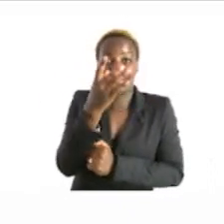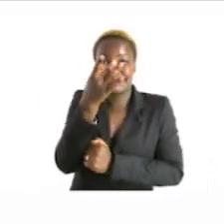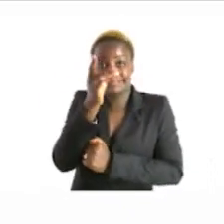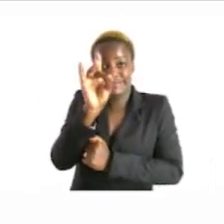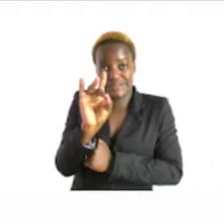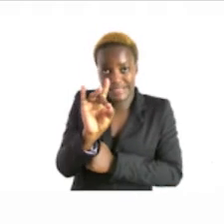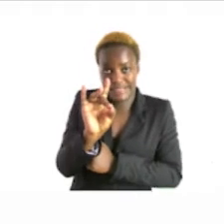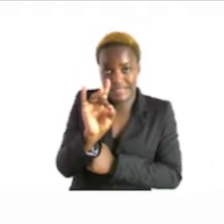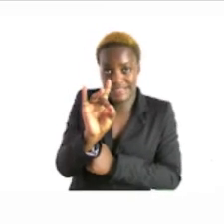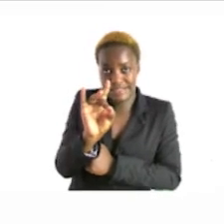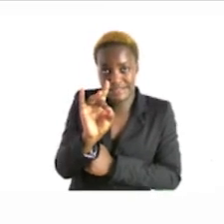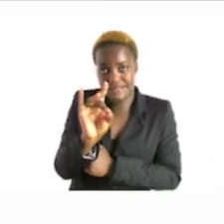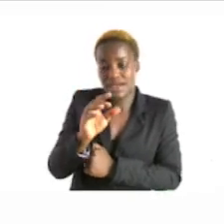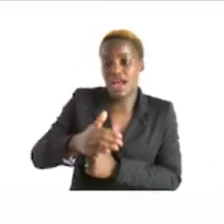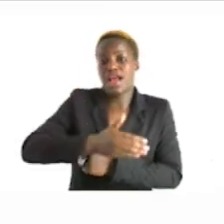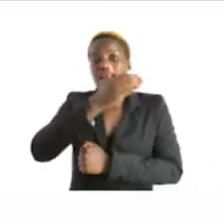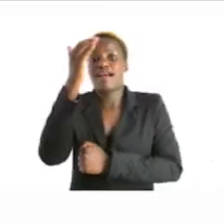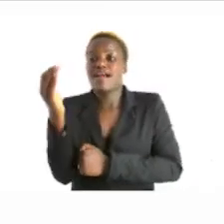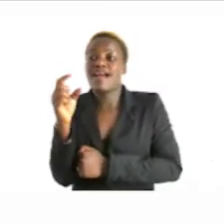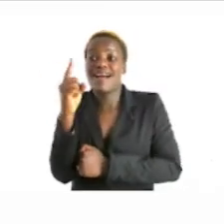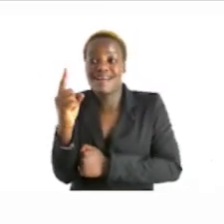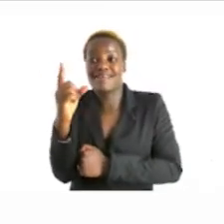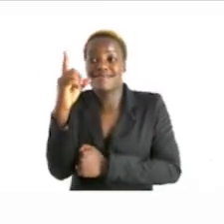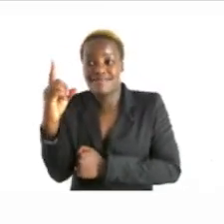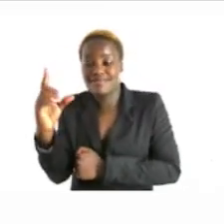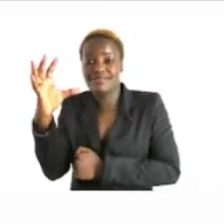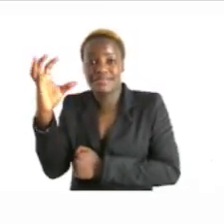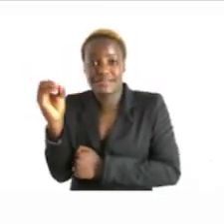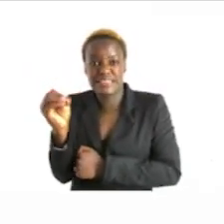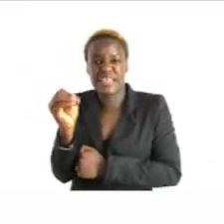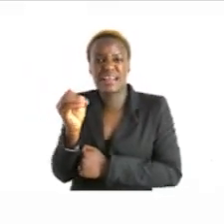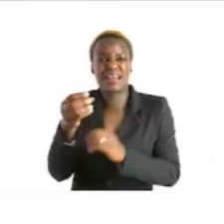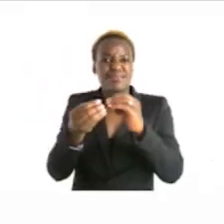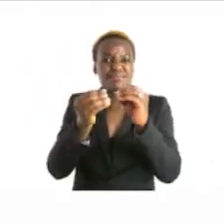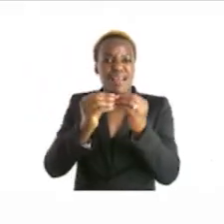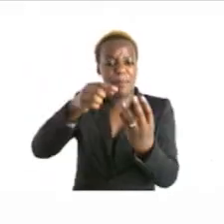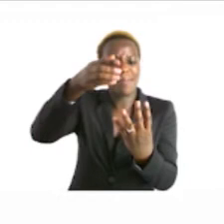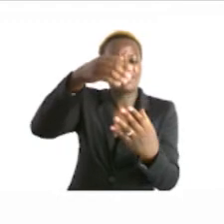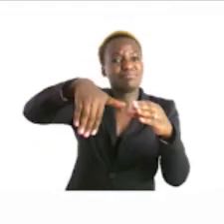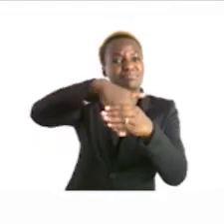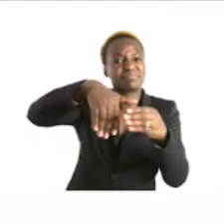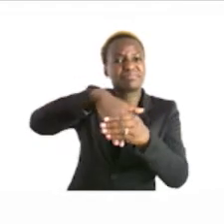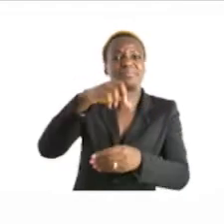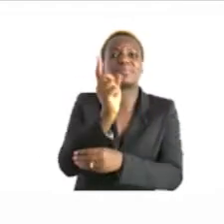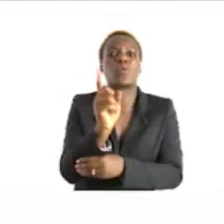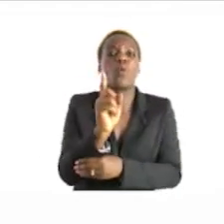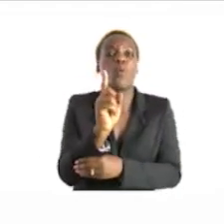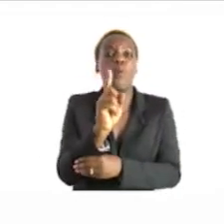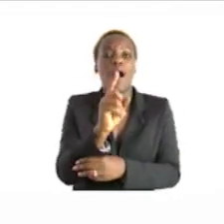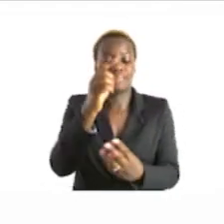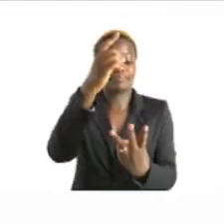108 and 110. What number do we find in the middle? As we are counting